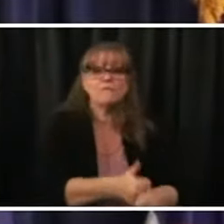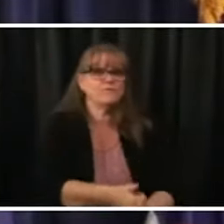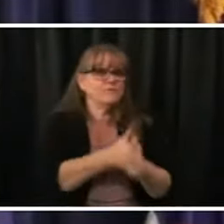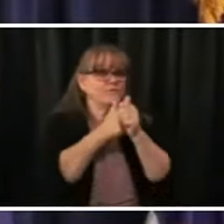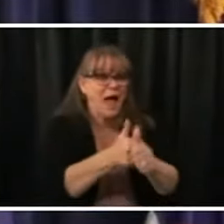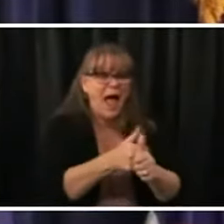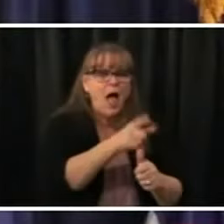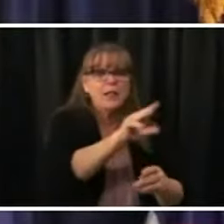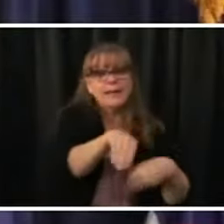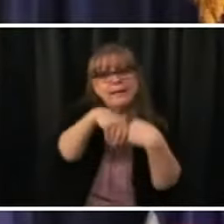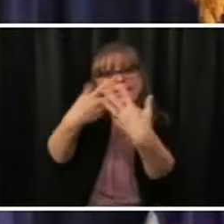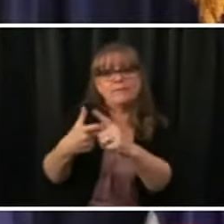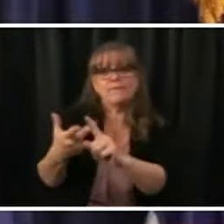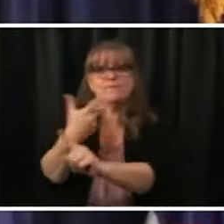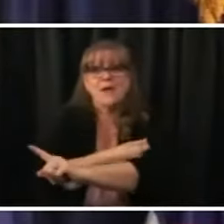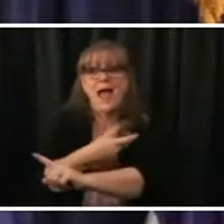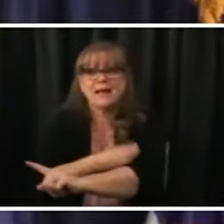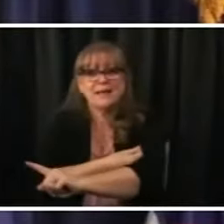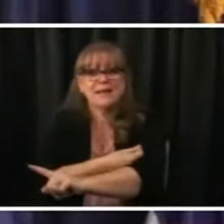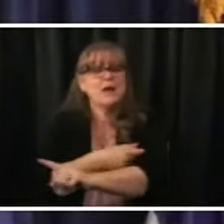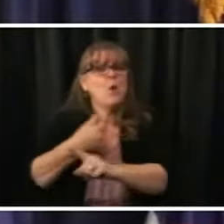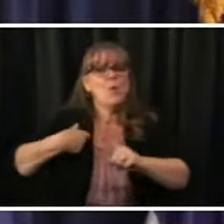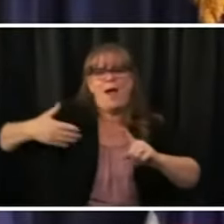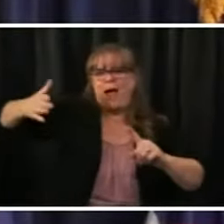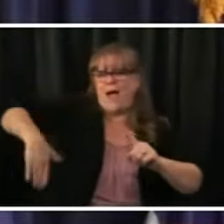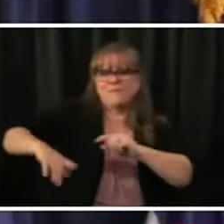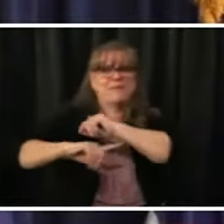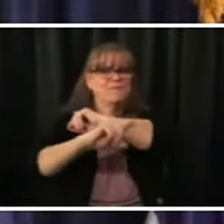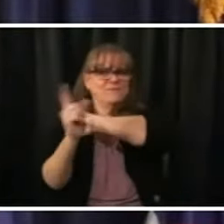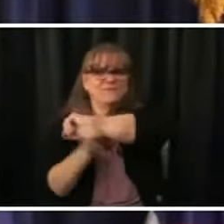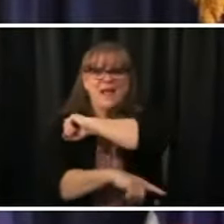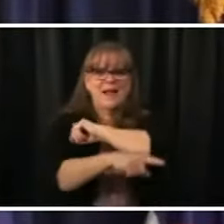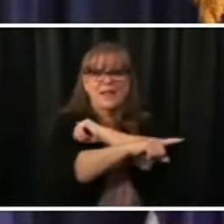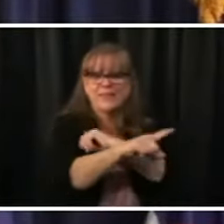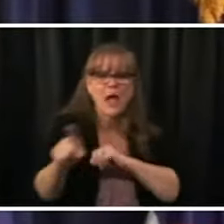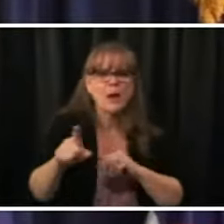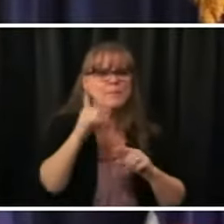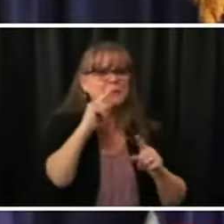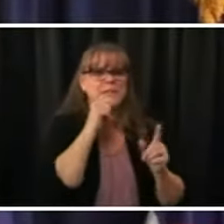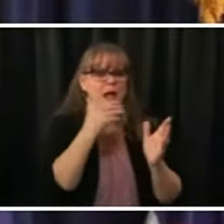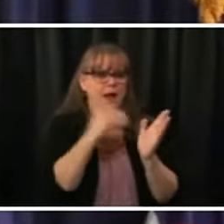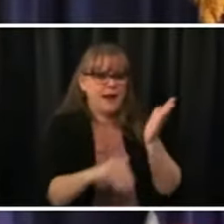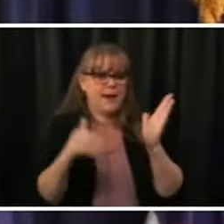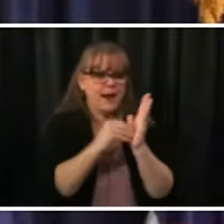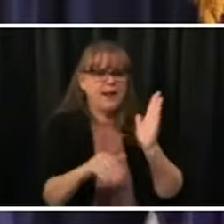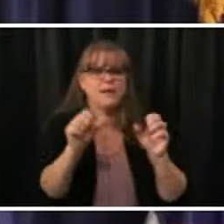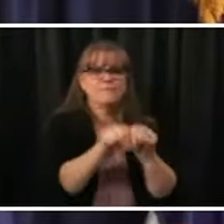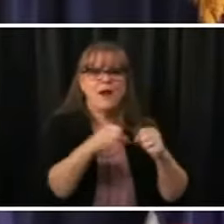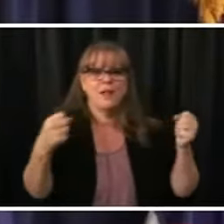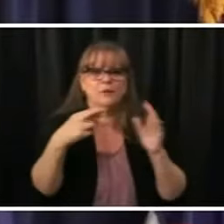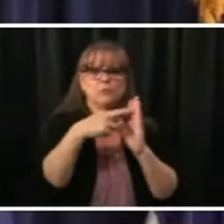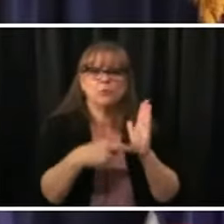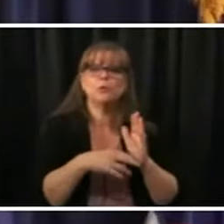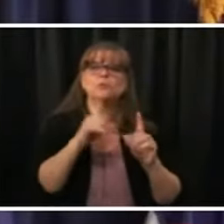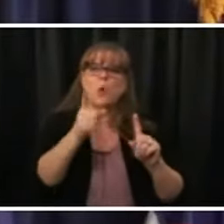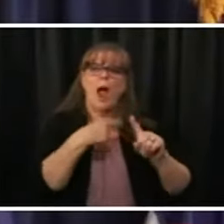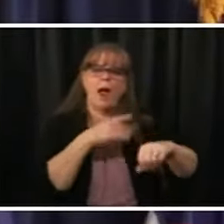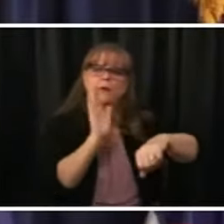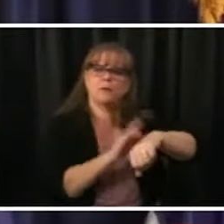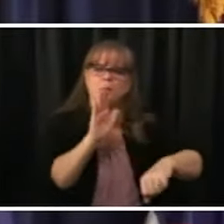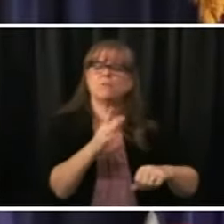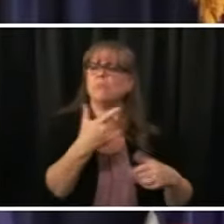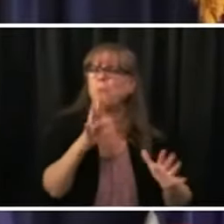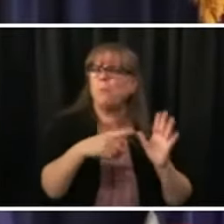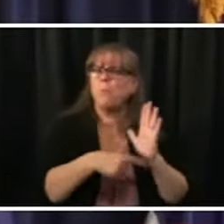any violations that are ongoing and systemic. Have there been violations? Yes. When we notify providers, they then indicate that they will get the word out to their